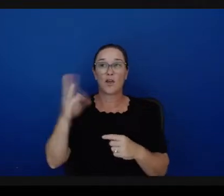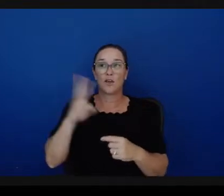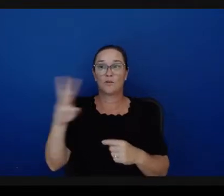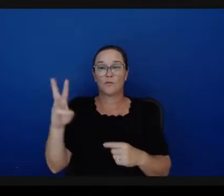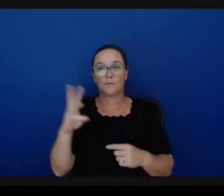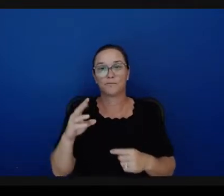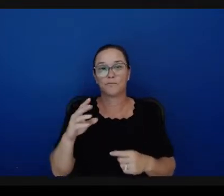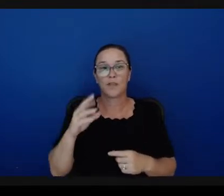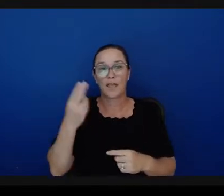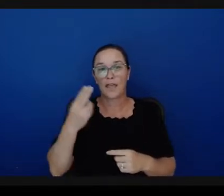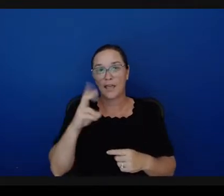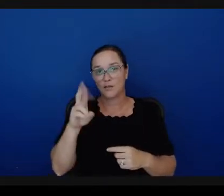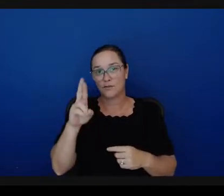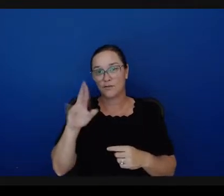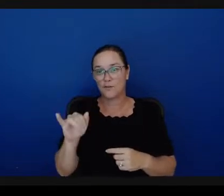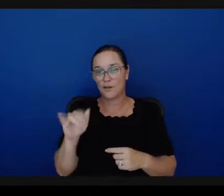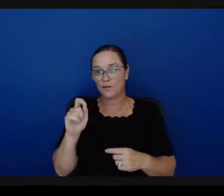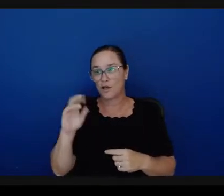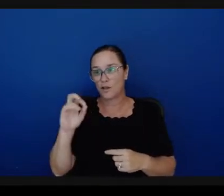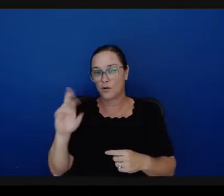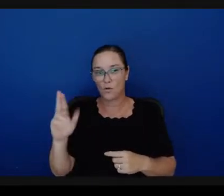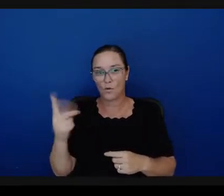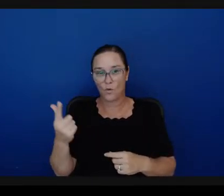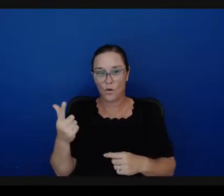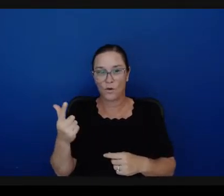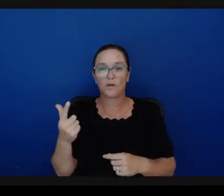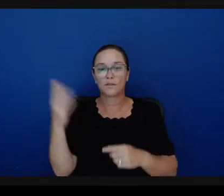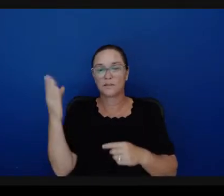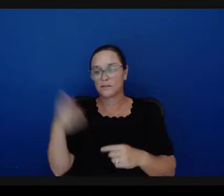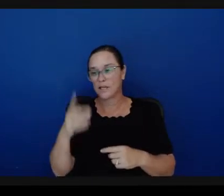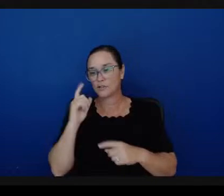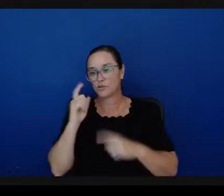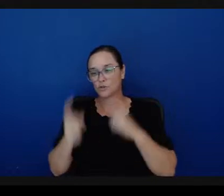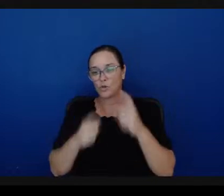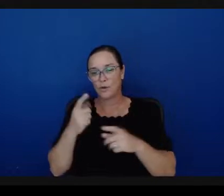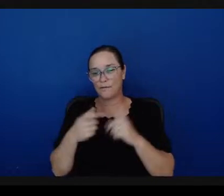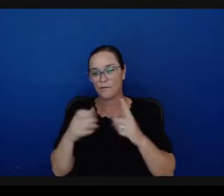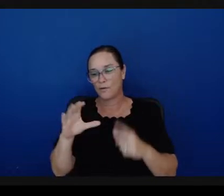hveri.org/donate from Katrin. So thank you very much.